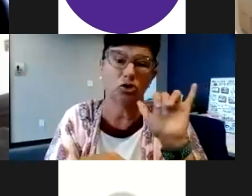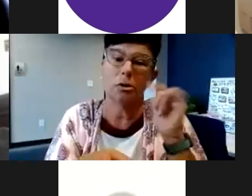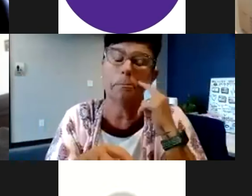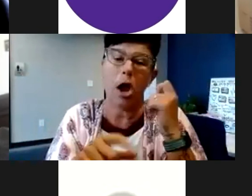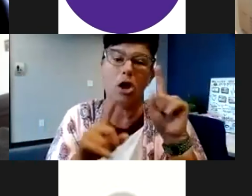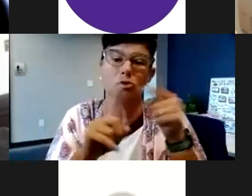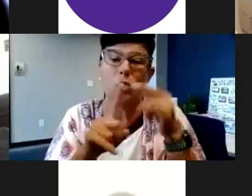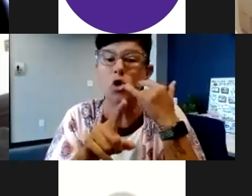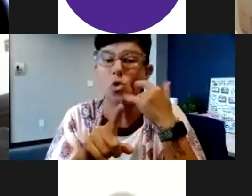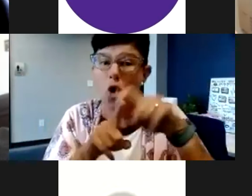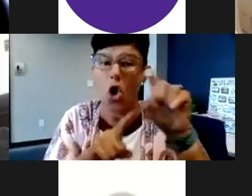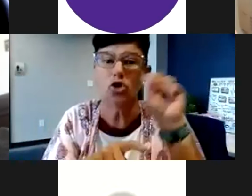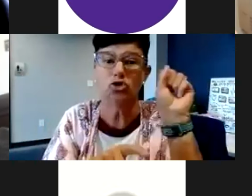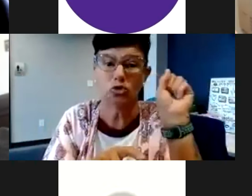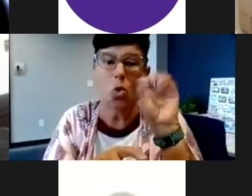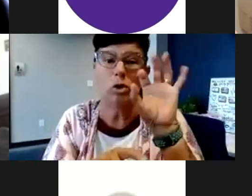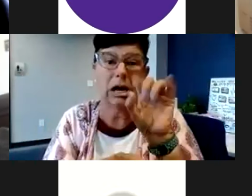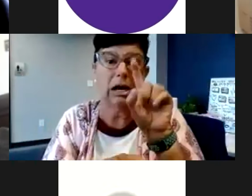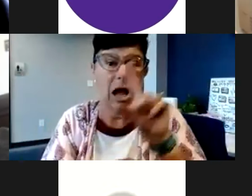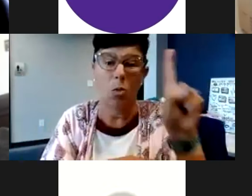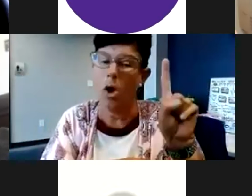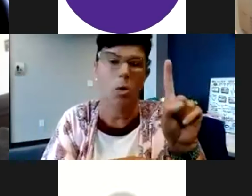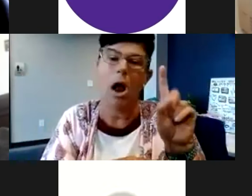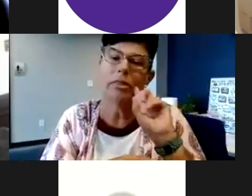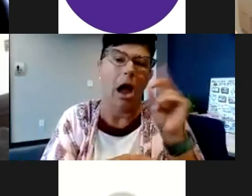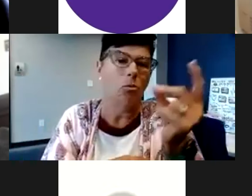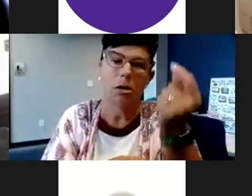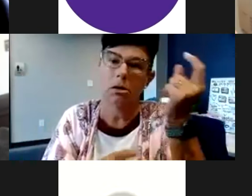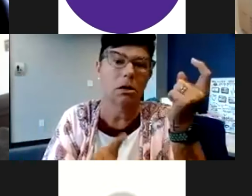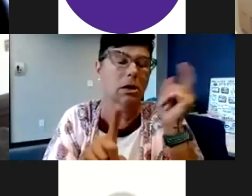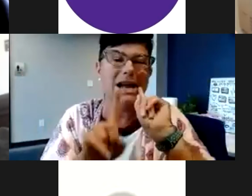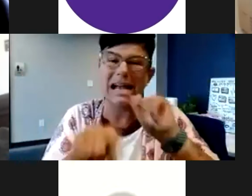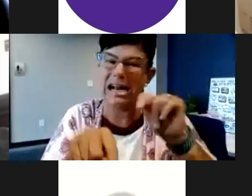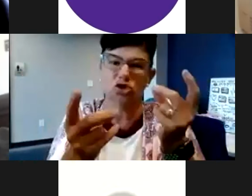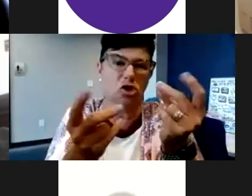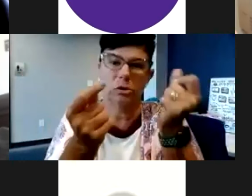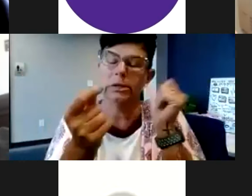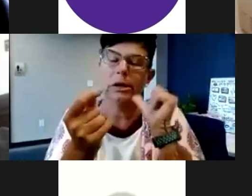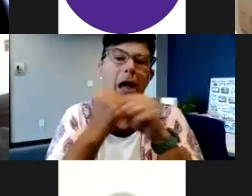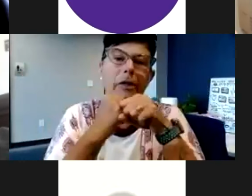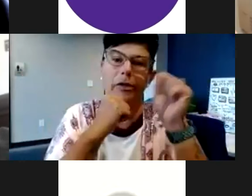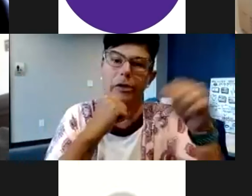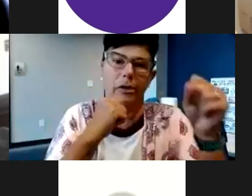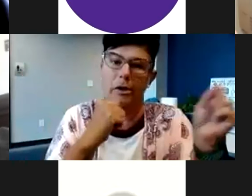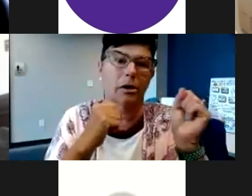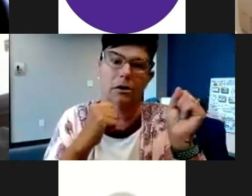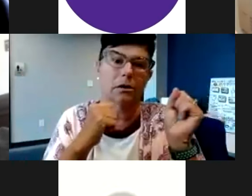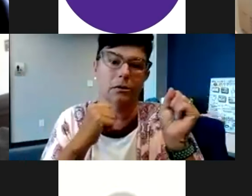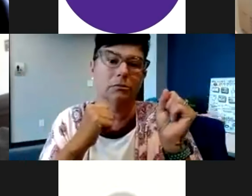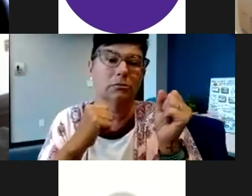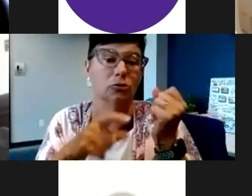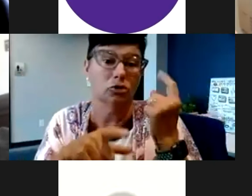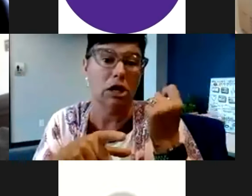And it's the same way as typical, you could just call 911 through Sorensen and it's automatic and you'll